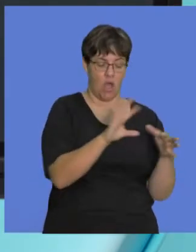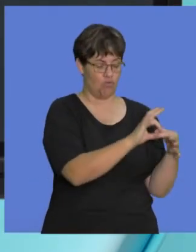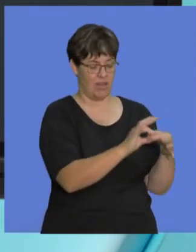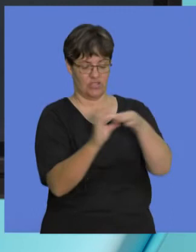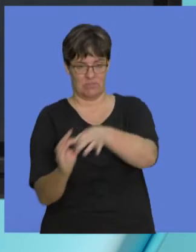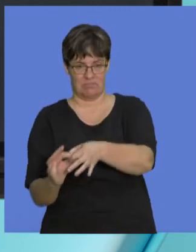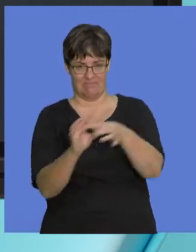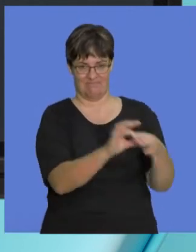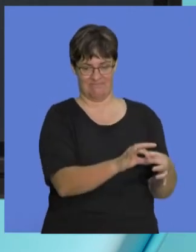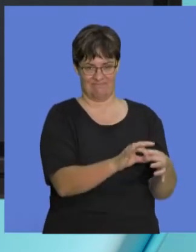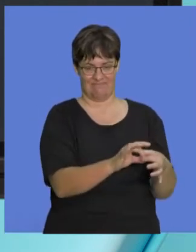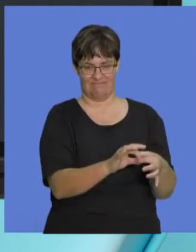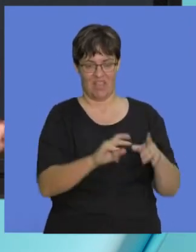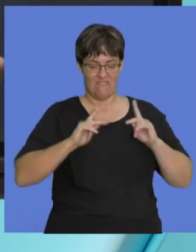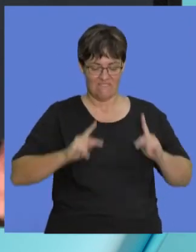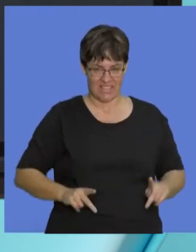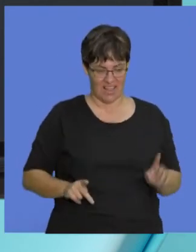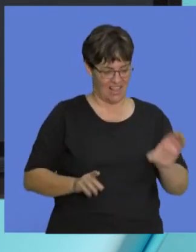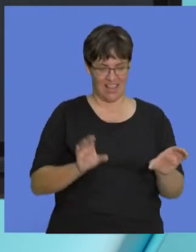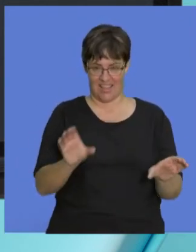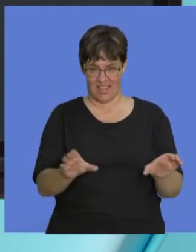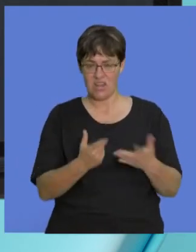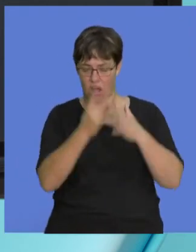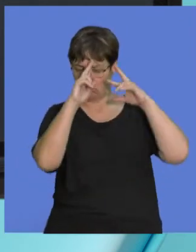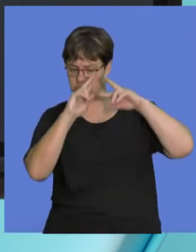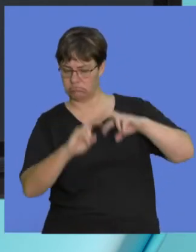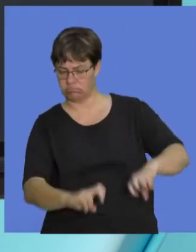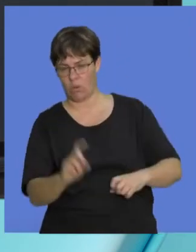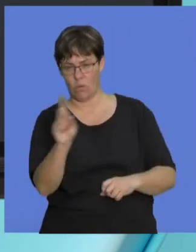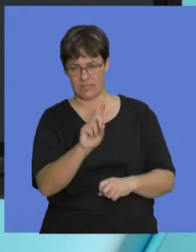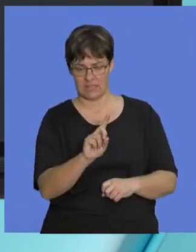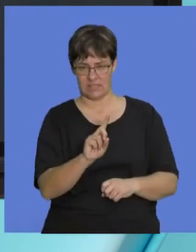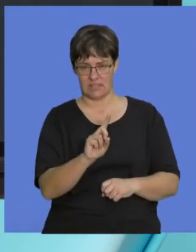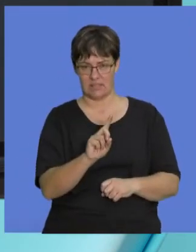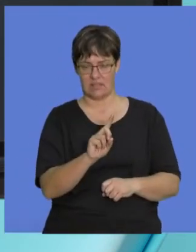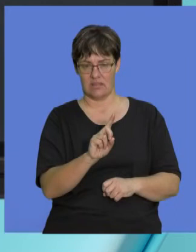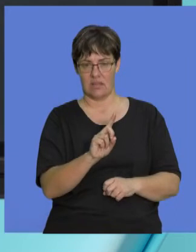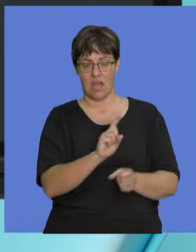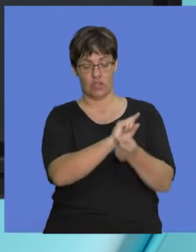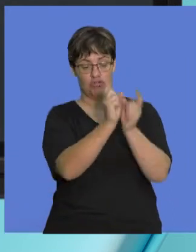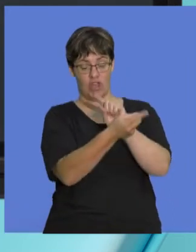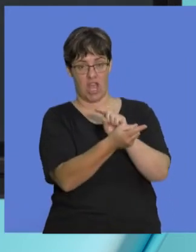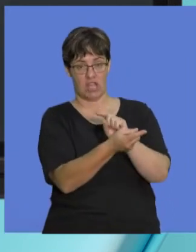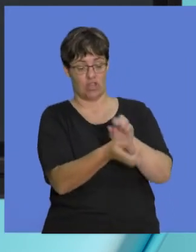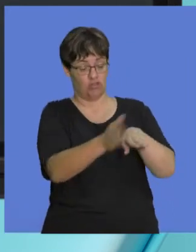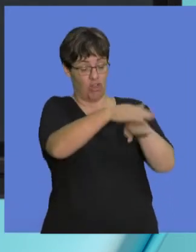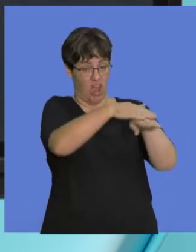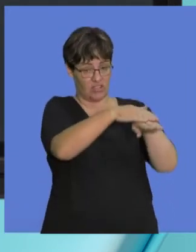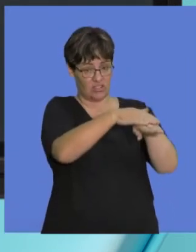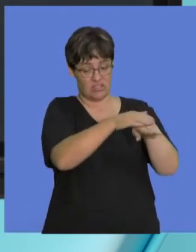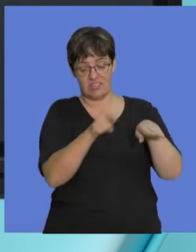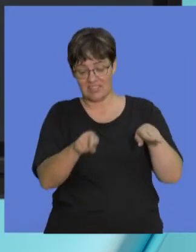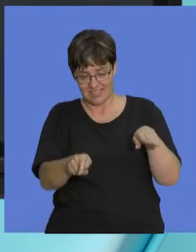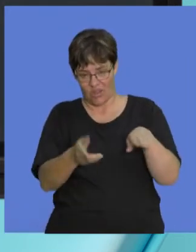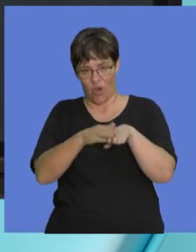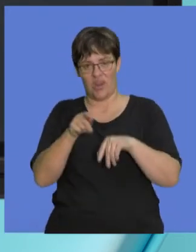the relationship that exists between physical quantities. So now we are exploring the effect of changing the magnitude of the